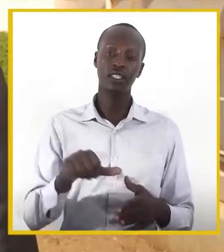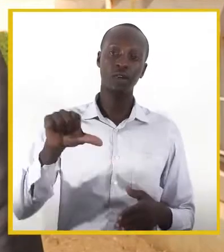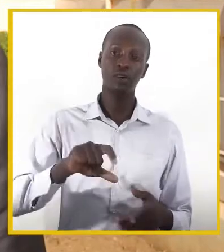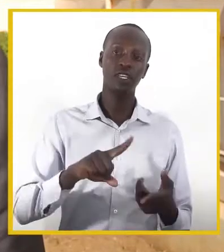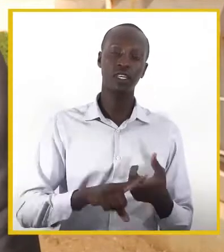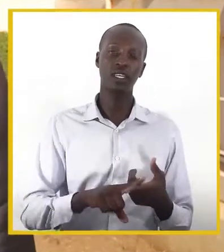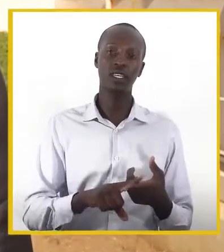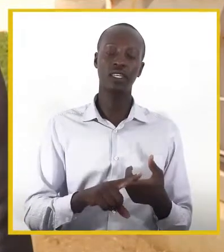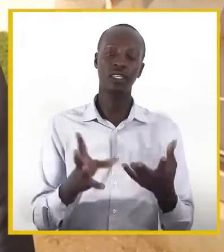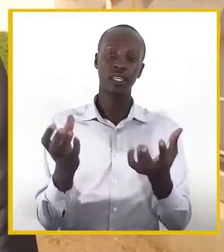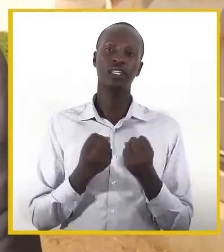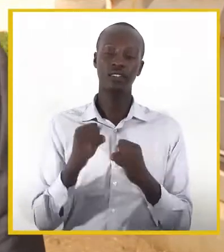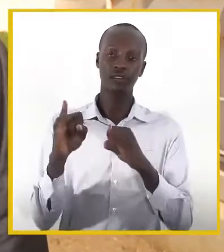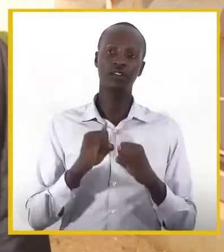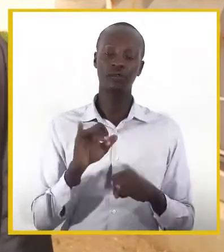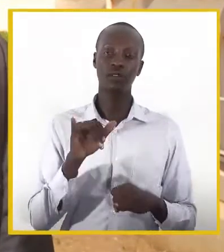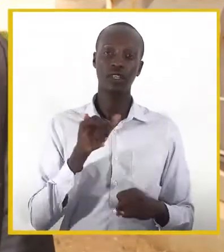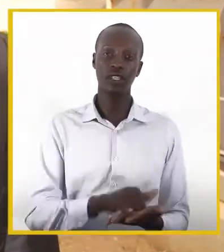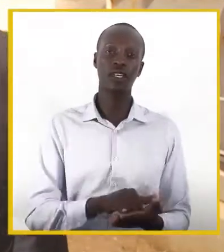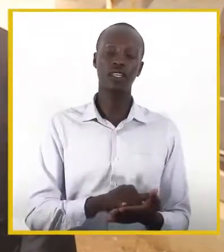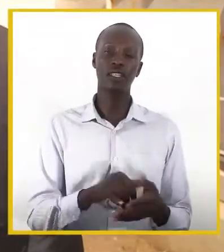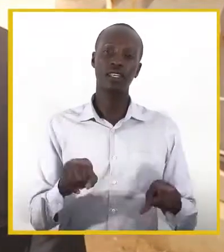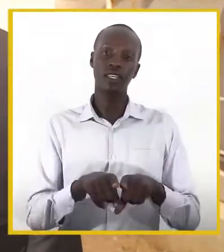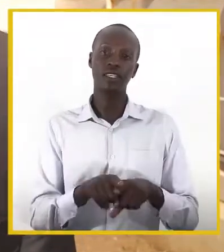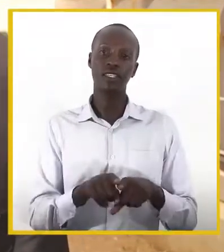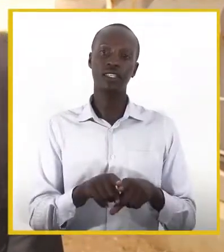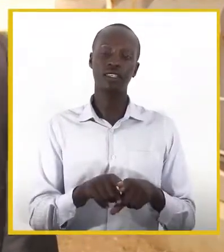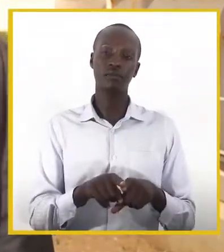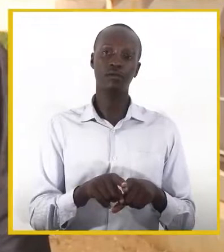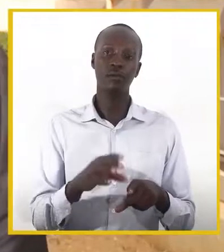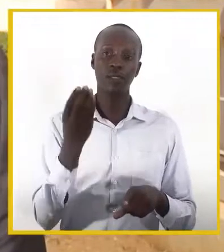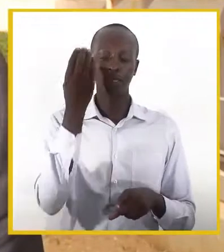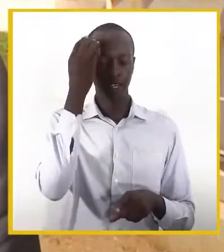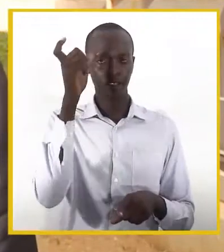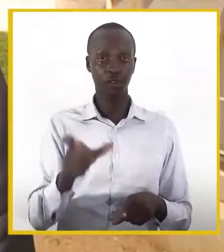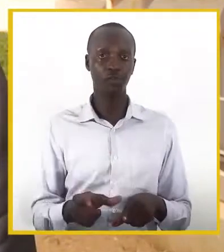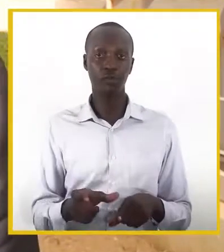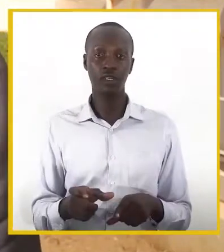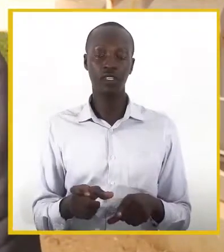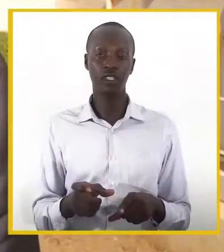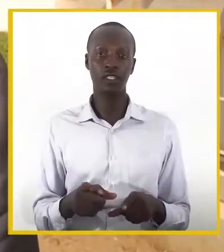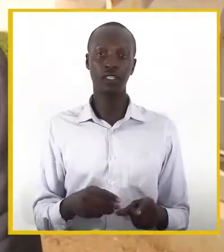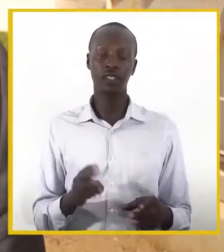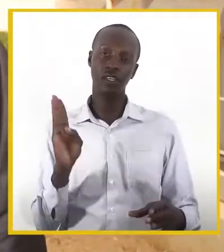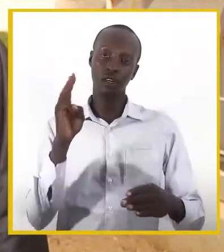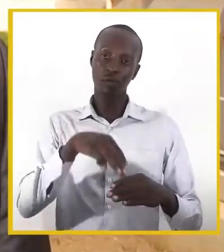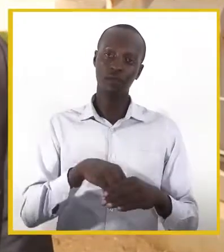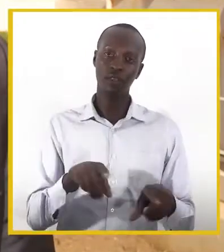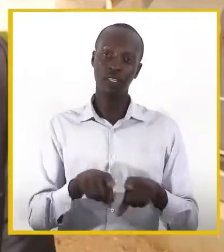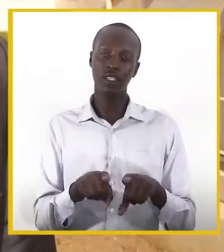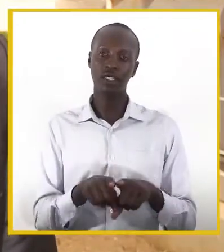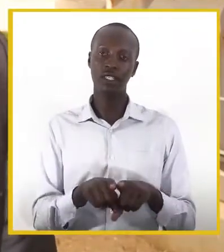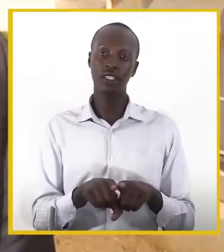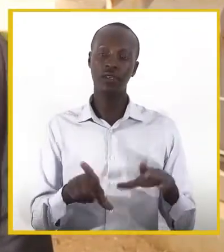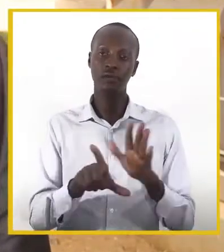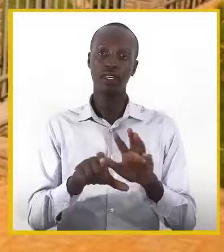received information from members of the public that one of the well-known criminals was involved in the commission